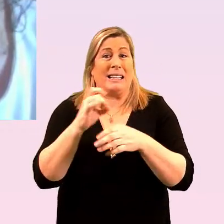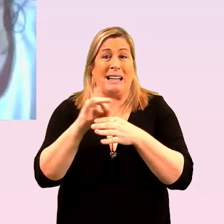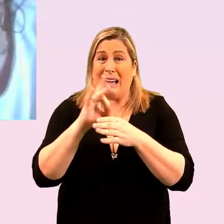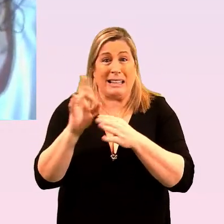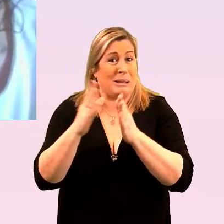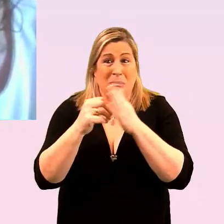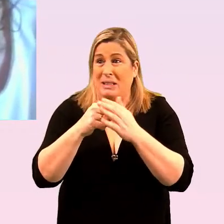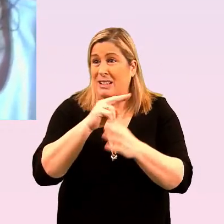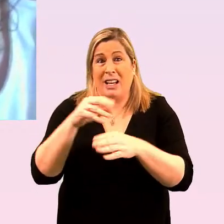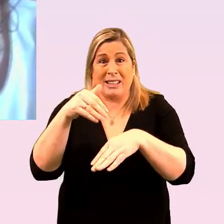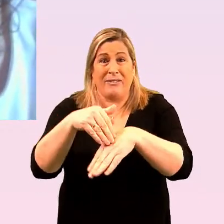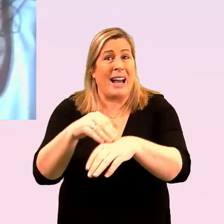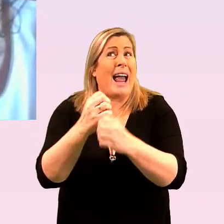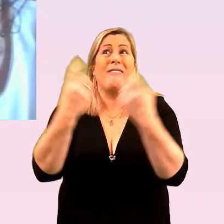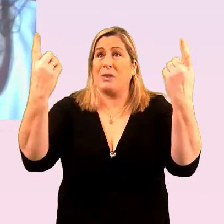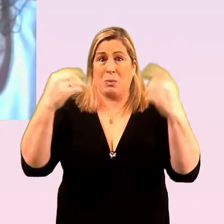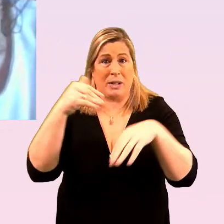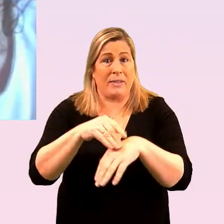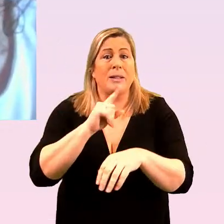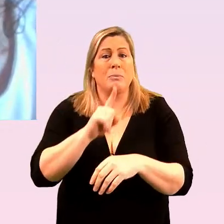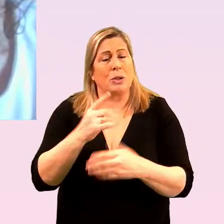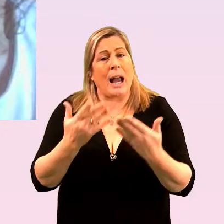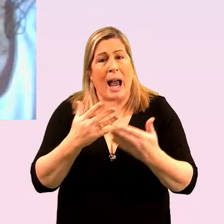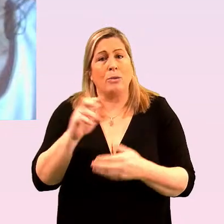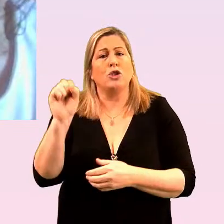affected you and made you adapt your career?